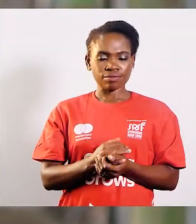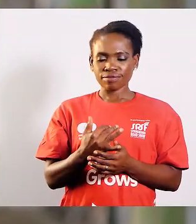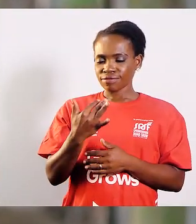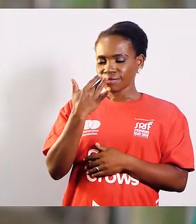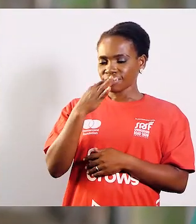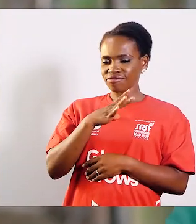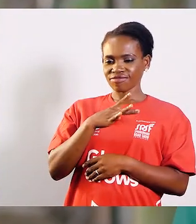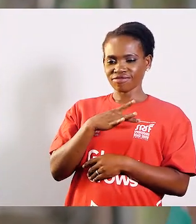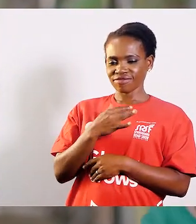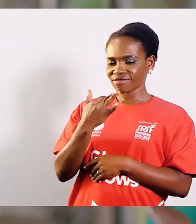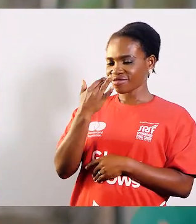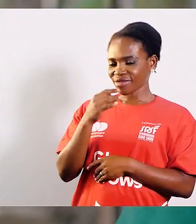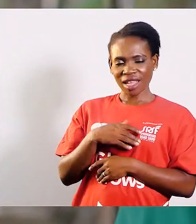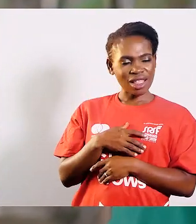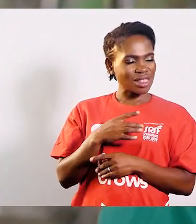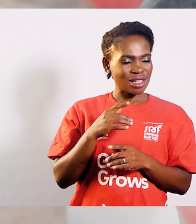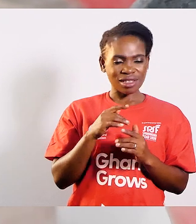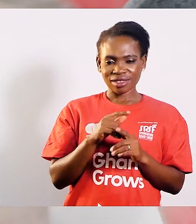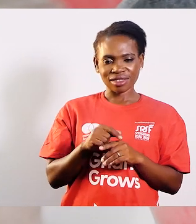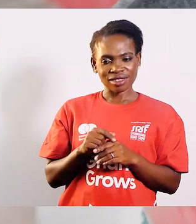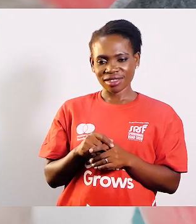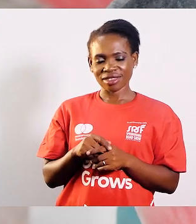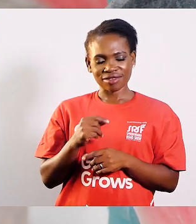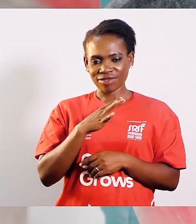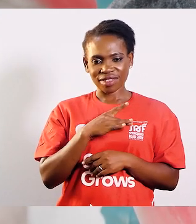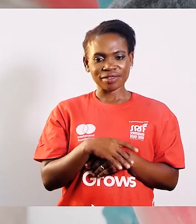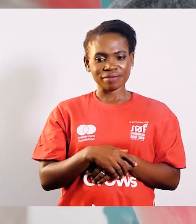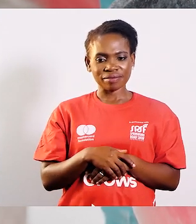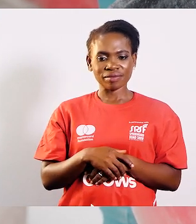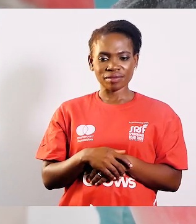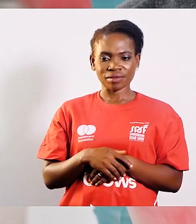mean, the smell is something else.